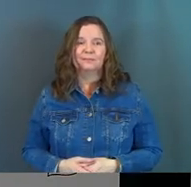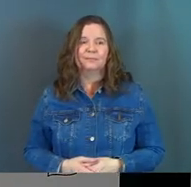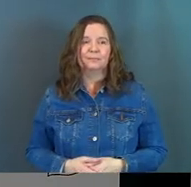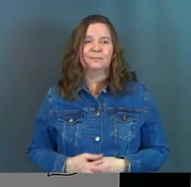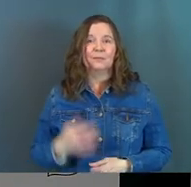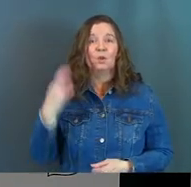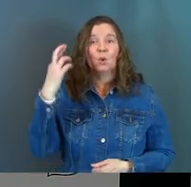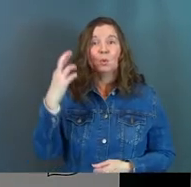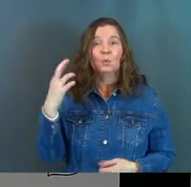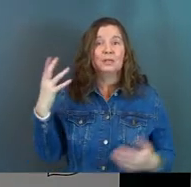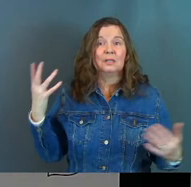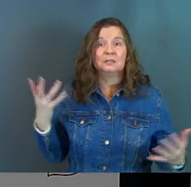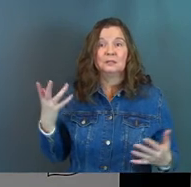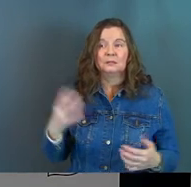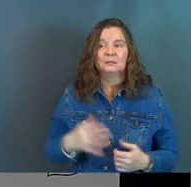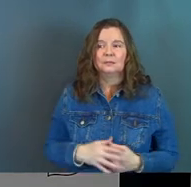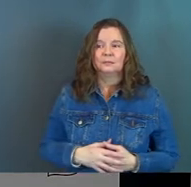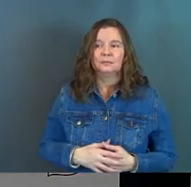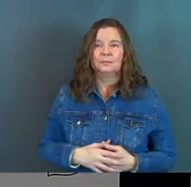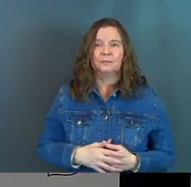The reason is